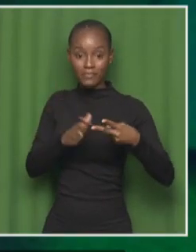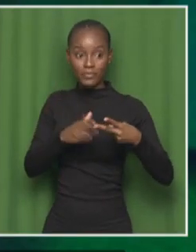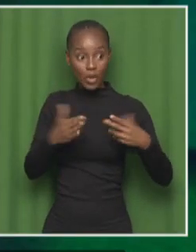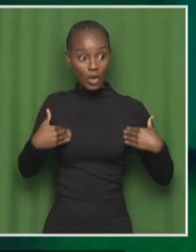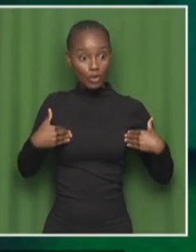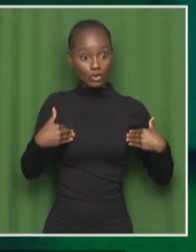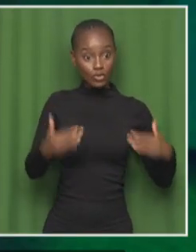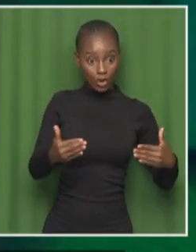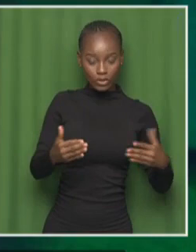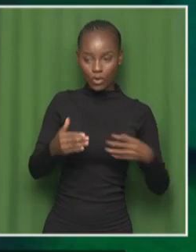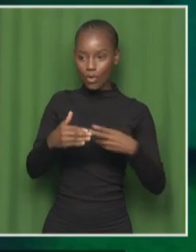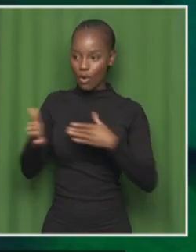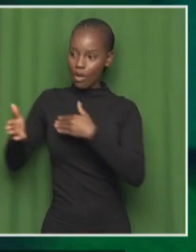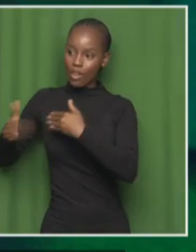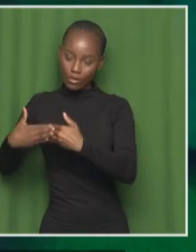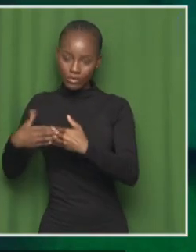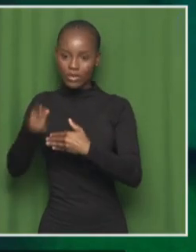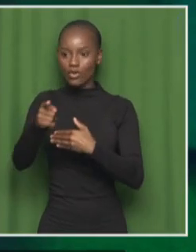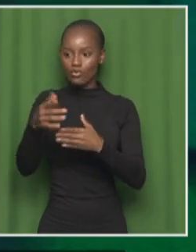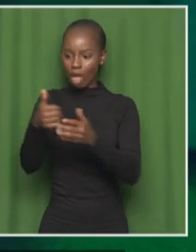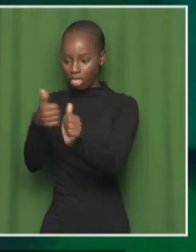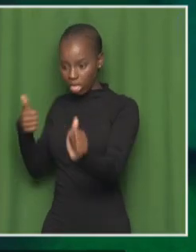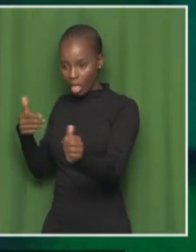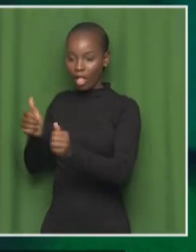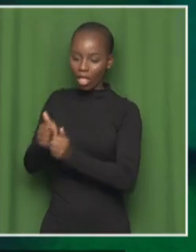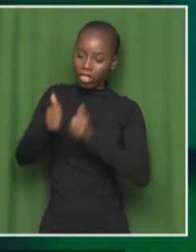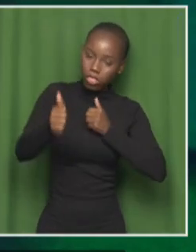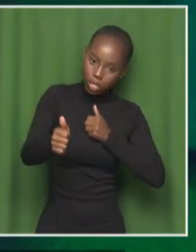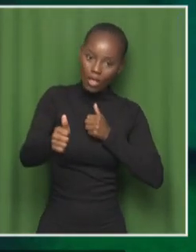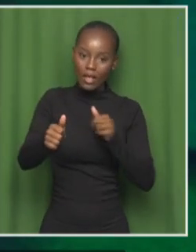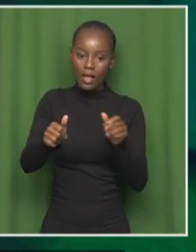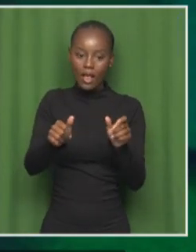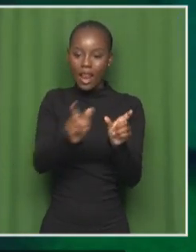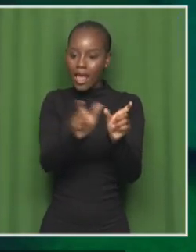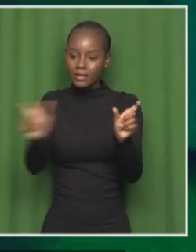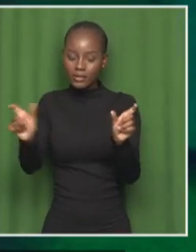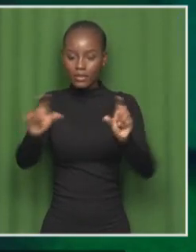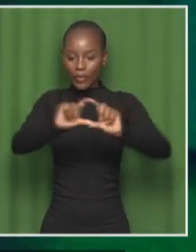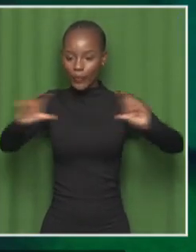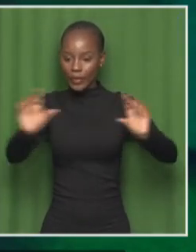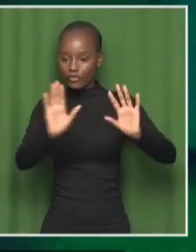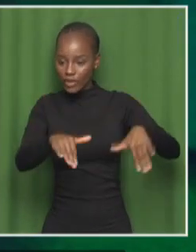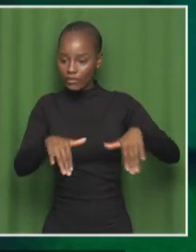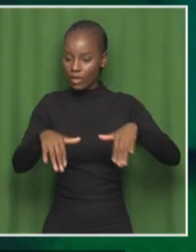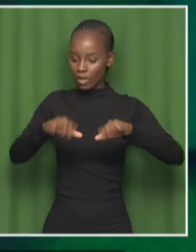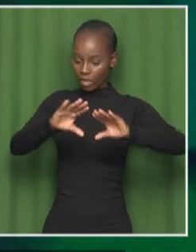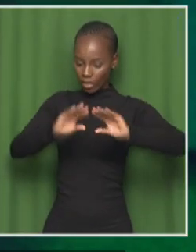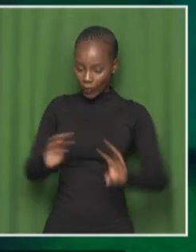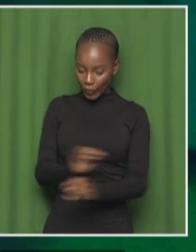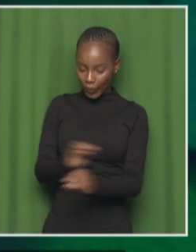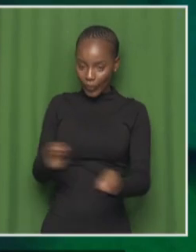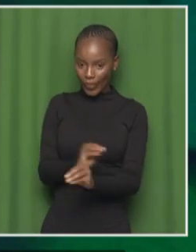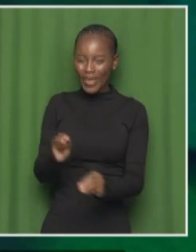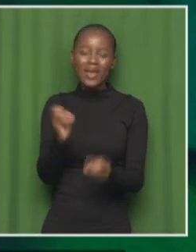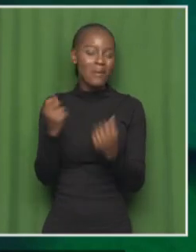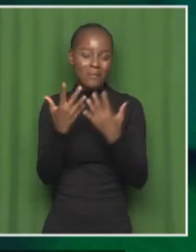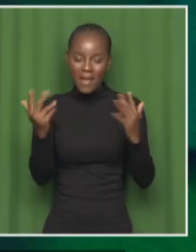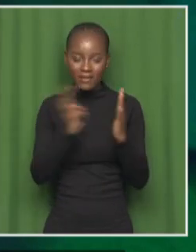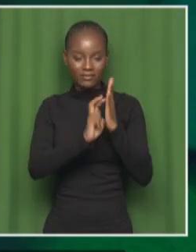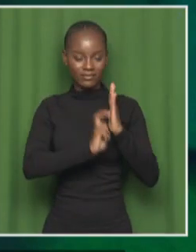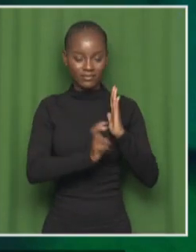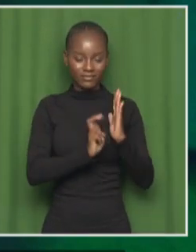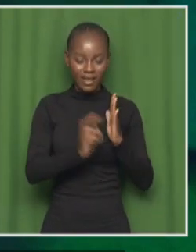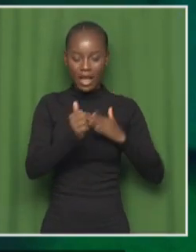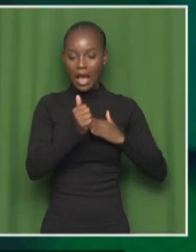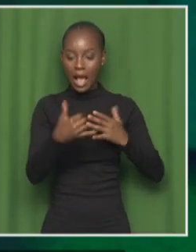Are you ahead? Are you behind? What letters do you leave back on your rack? So there's a number of different variables that are happening. And if you get